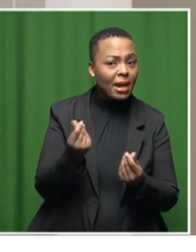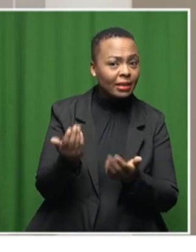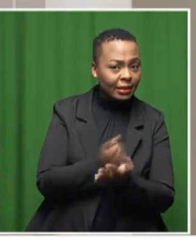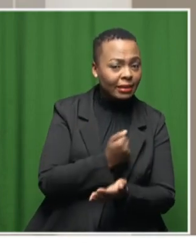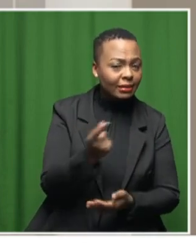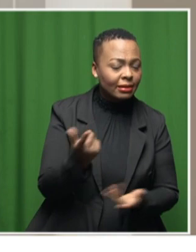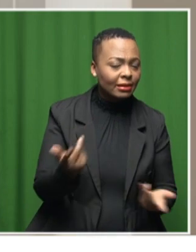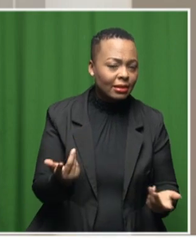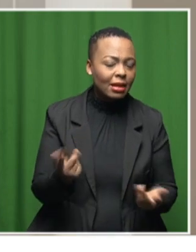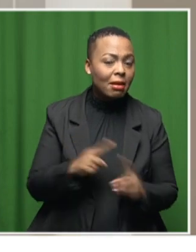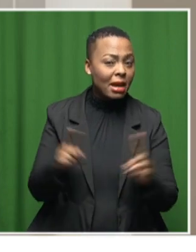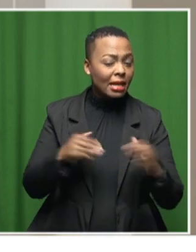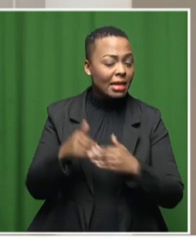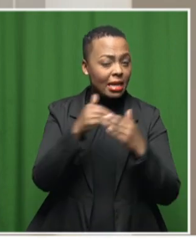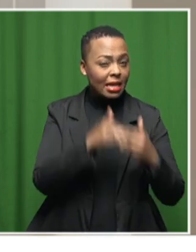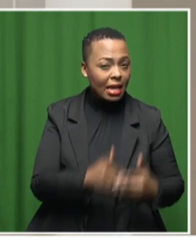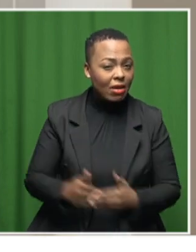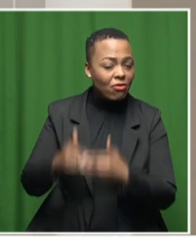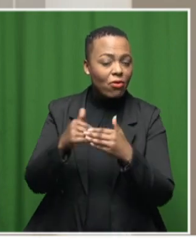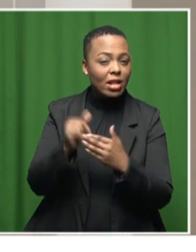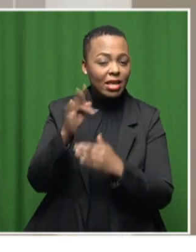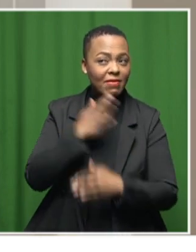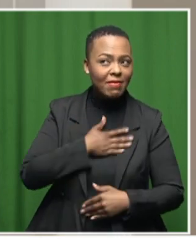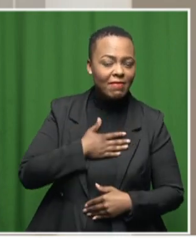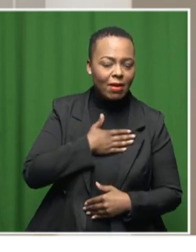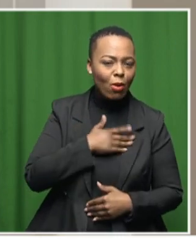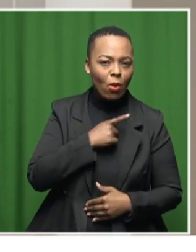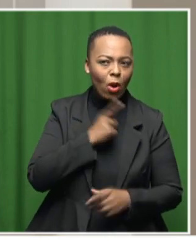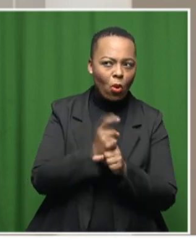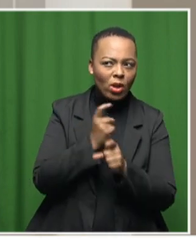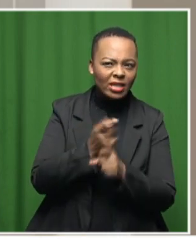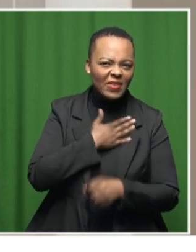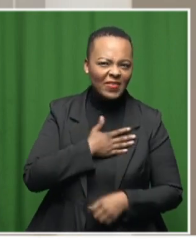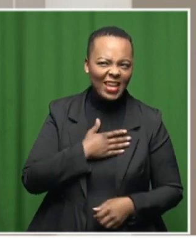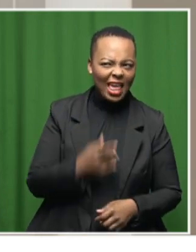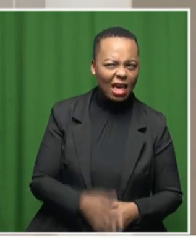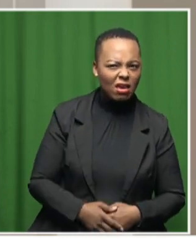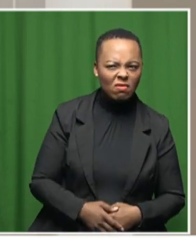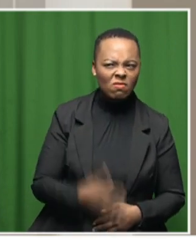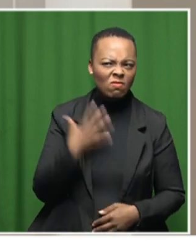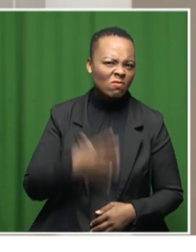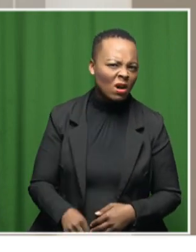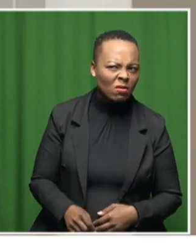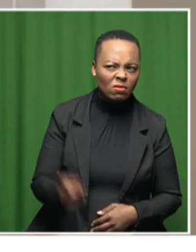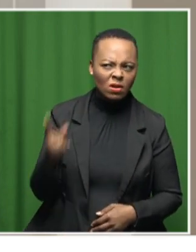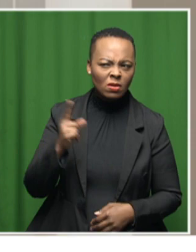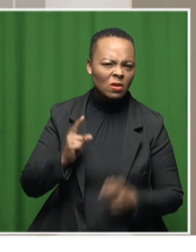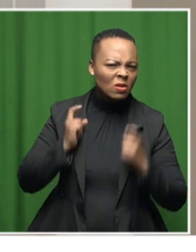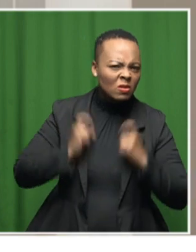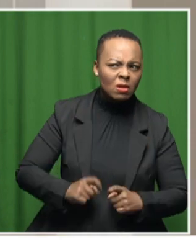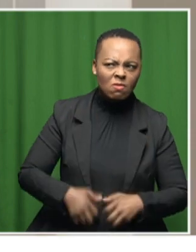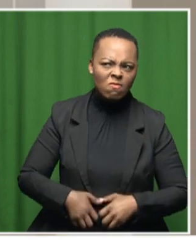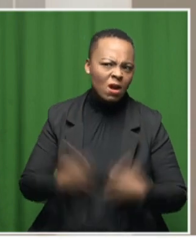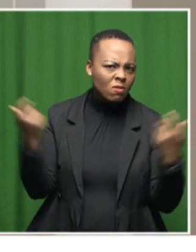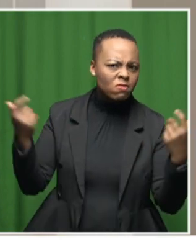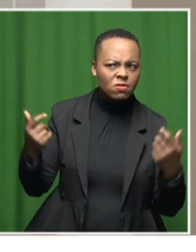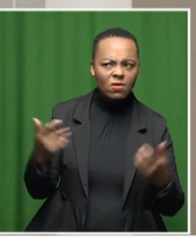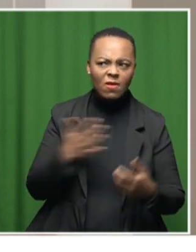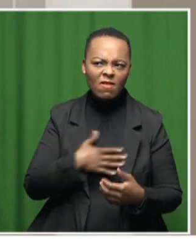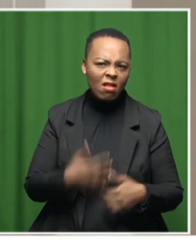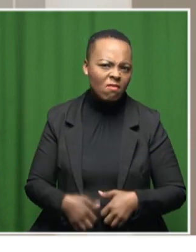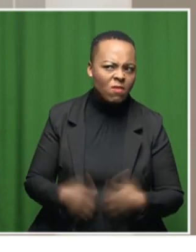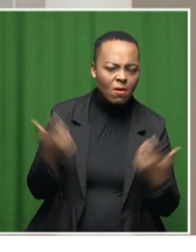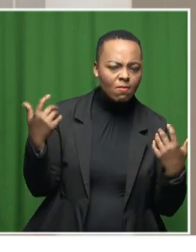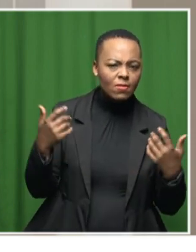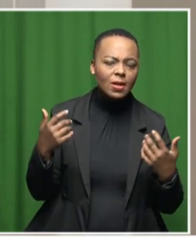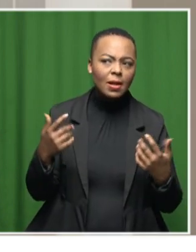have to be very careful when we feel, you know, we always say we feel offended. But guess what? Offense